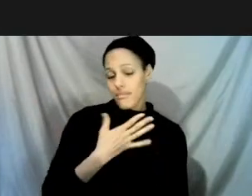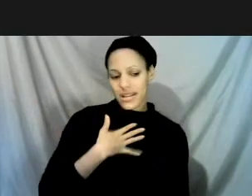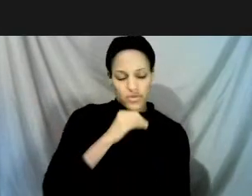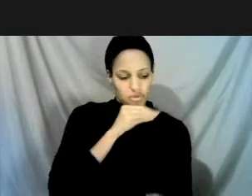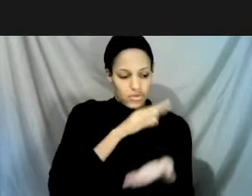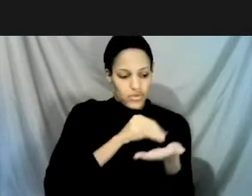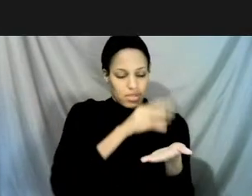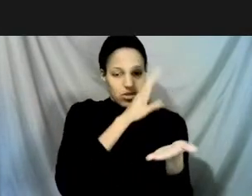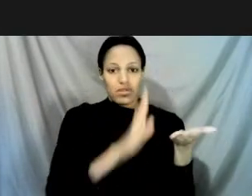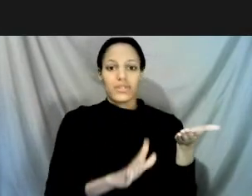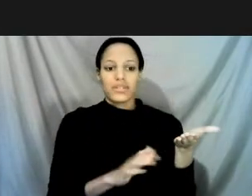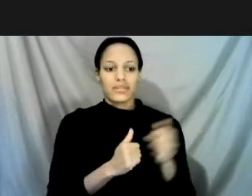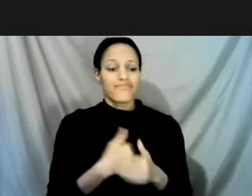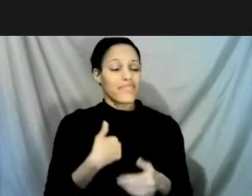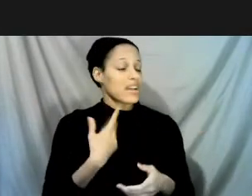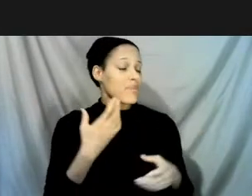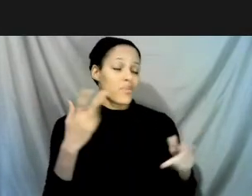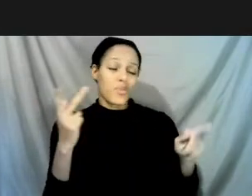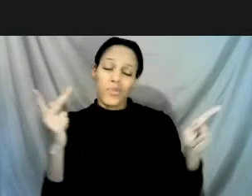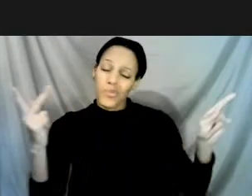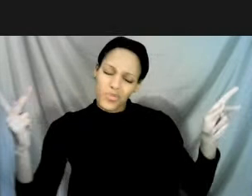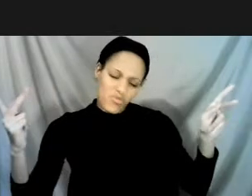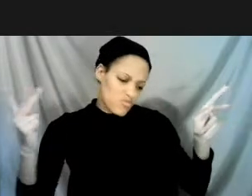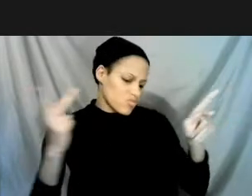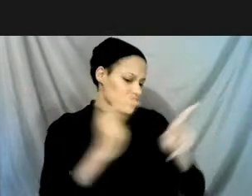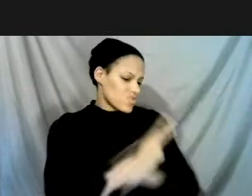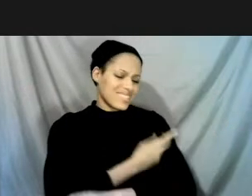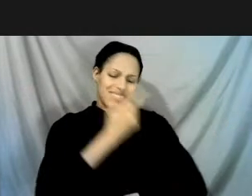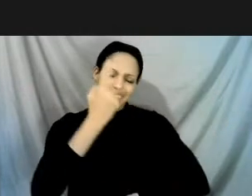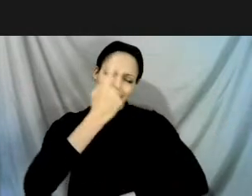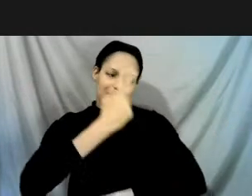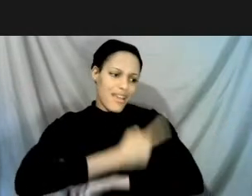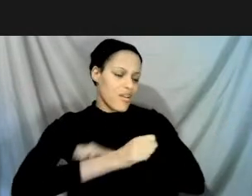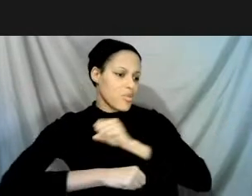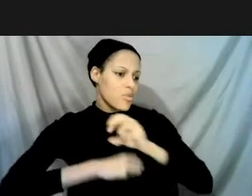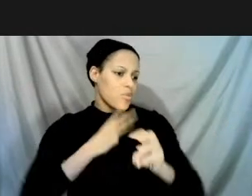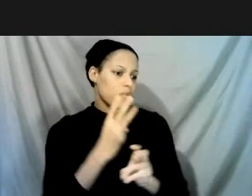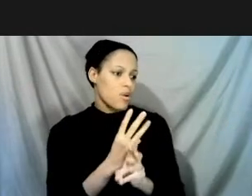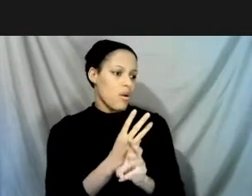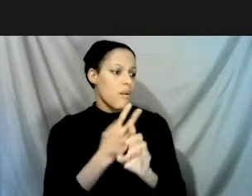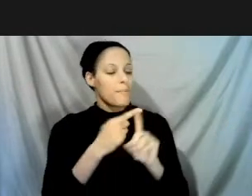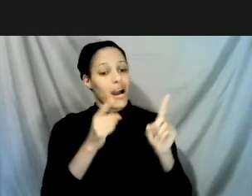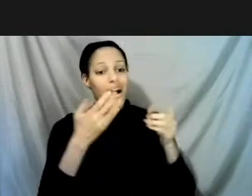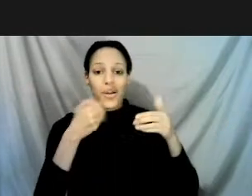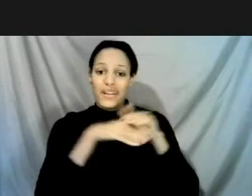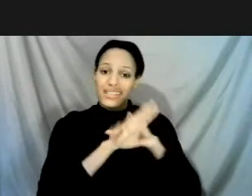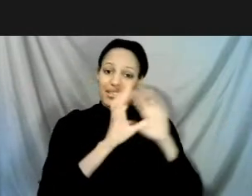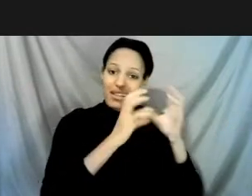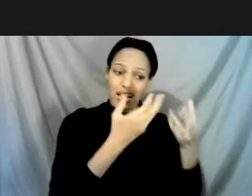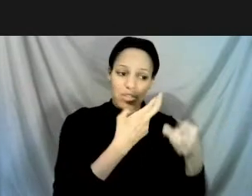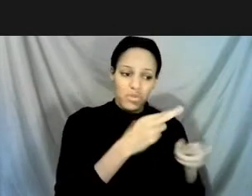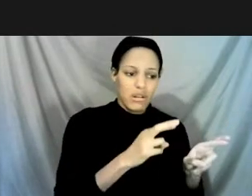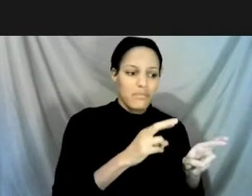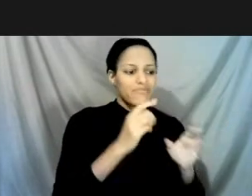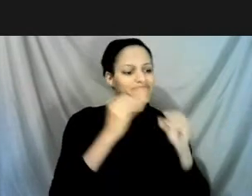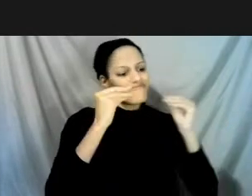I can be having the worst day in the world, and I can go into the classroom and teach an hour and a half